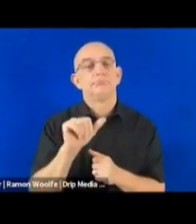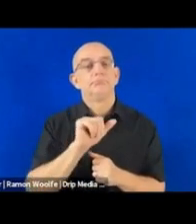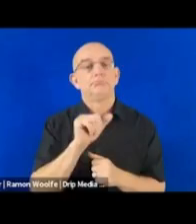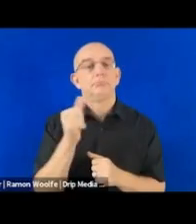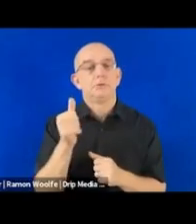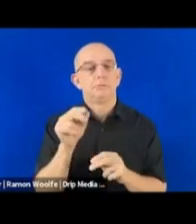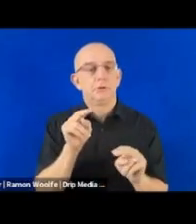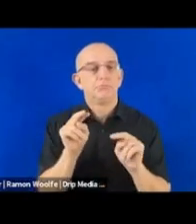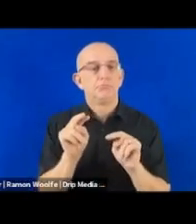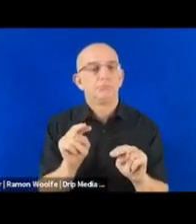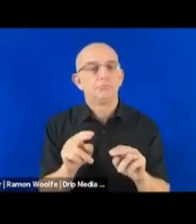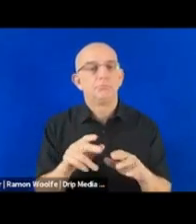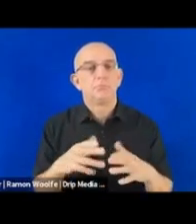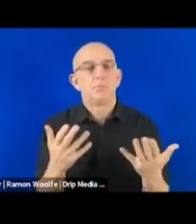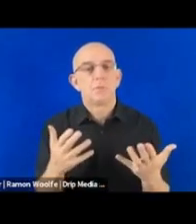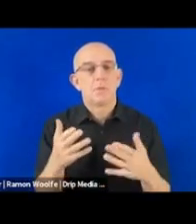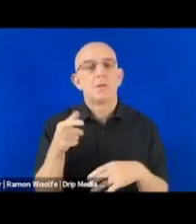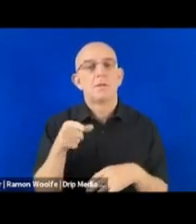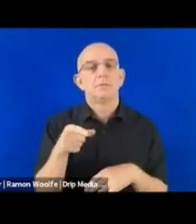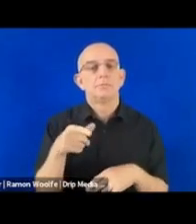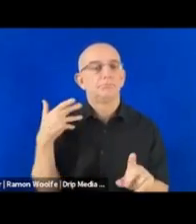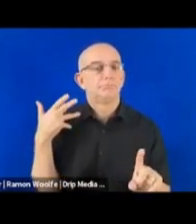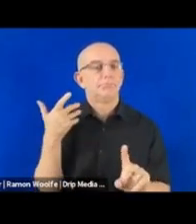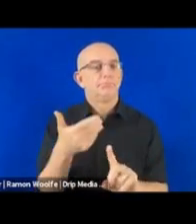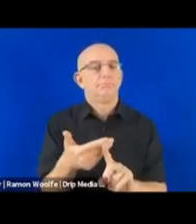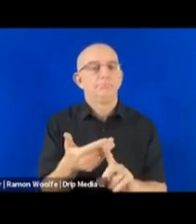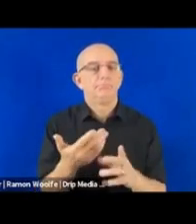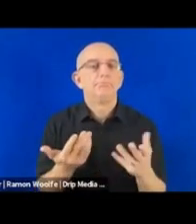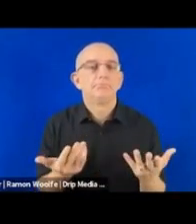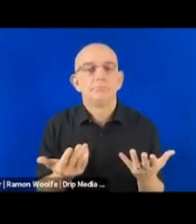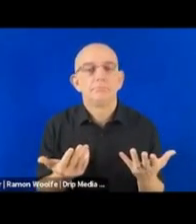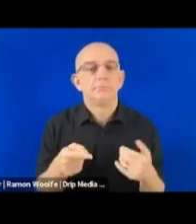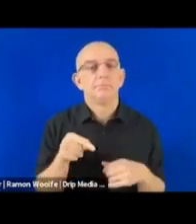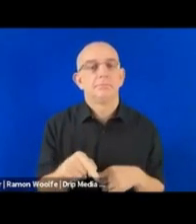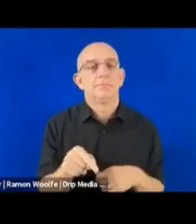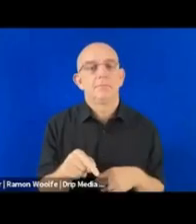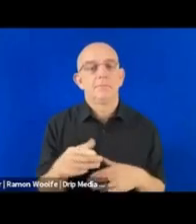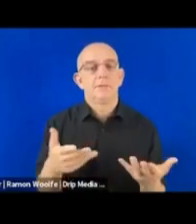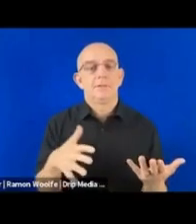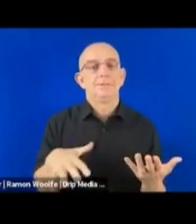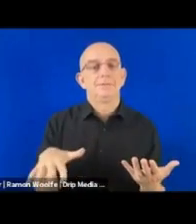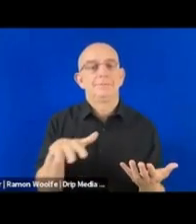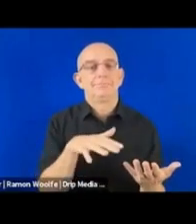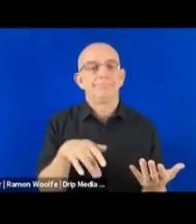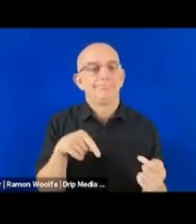the Ministry of Gender and Community Development. We are the institution that has